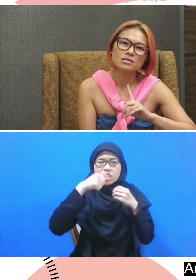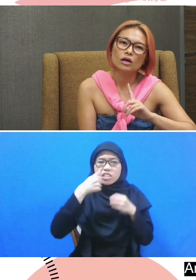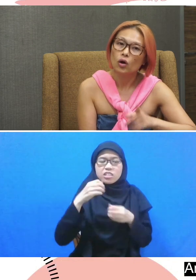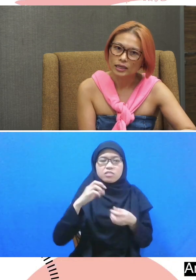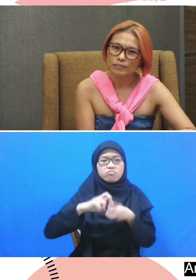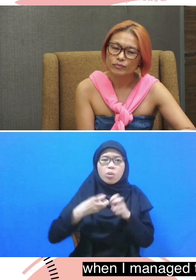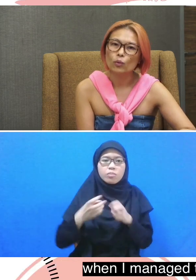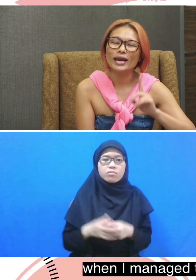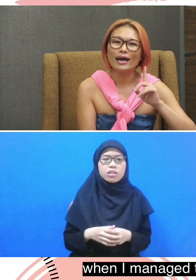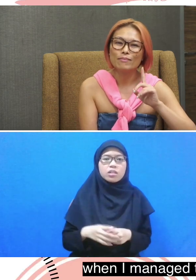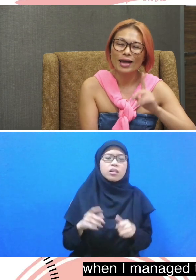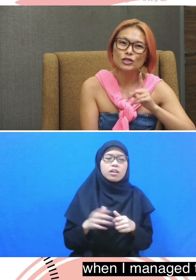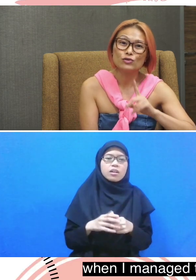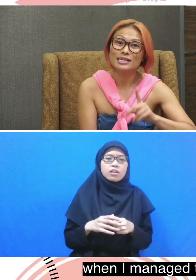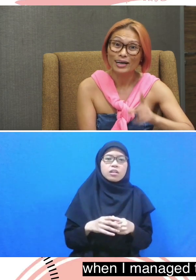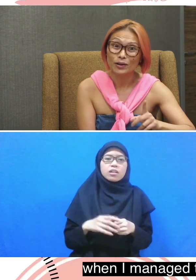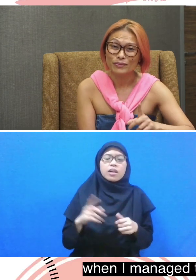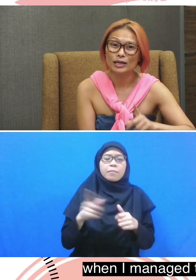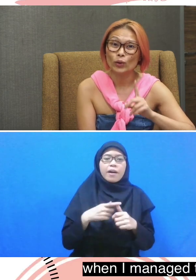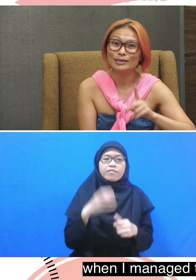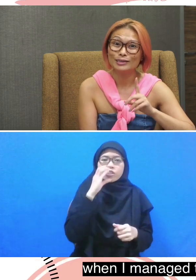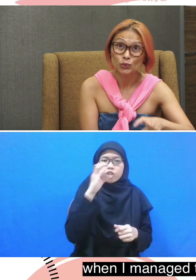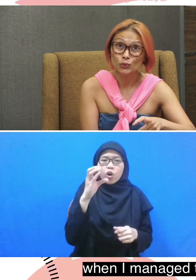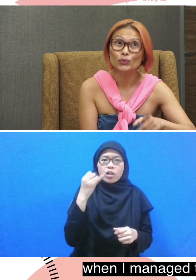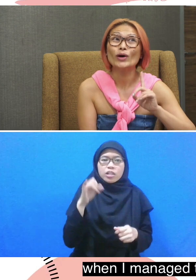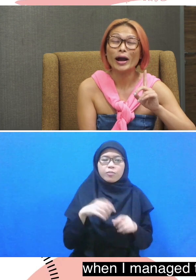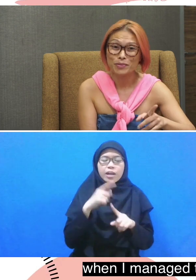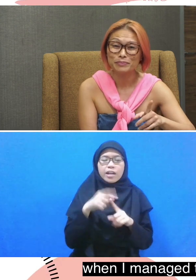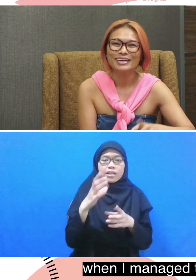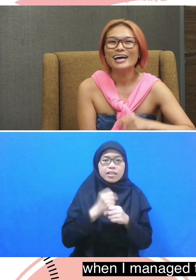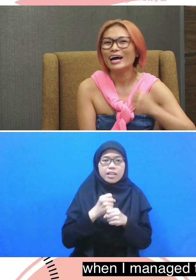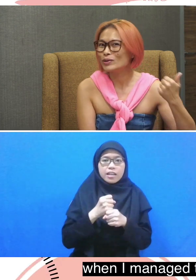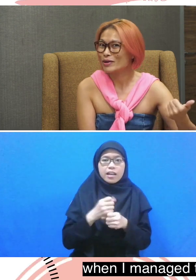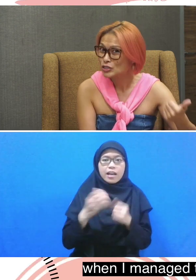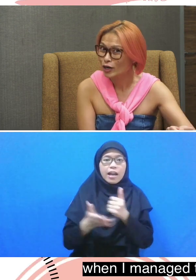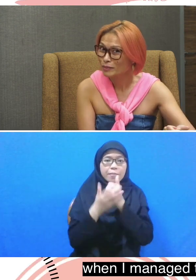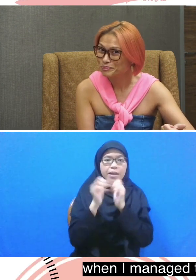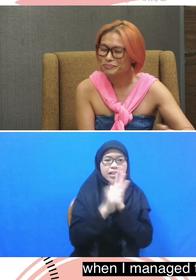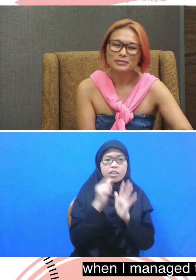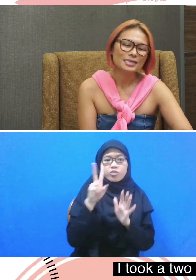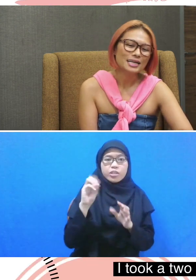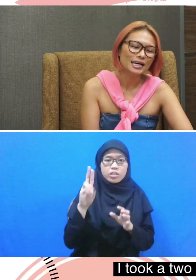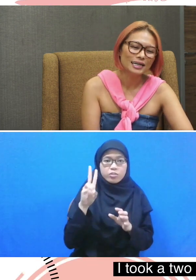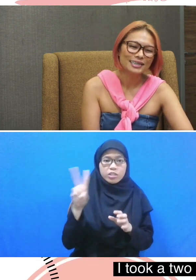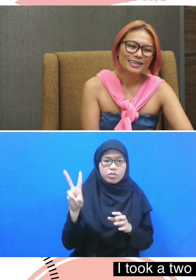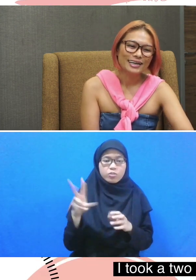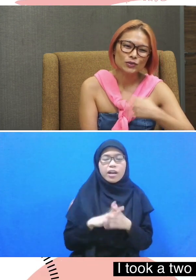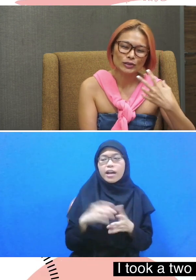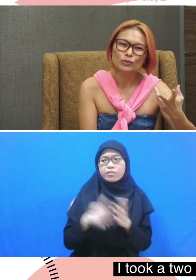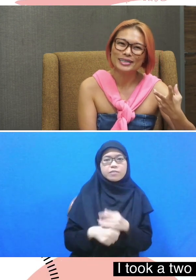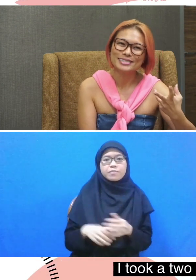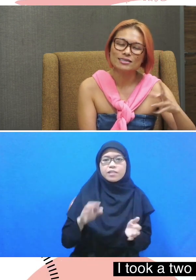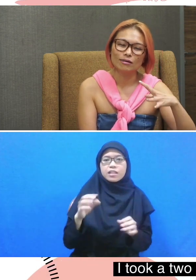first calling when I managed to seek help at 22. I remembered. I quit my first job. I